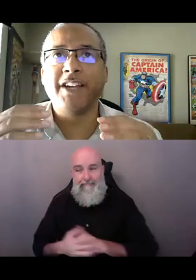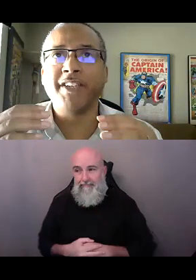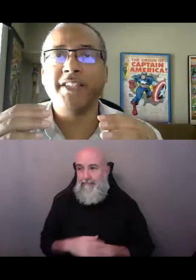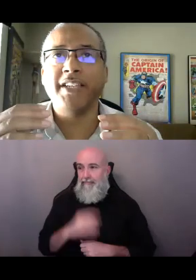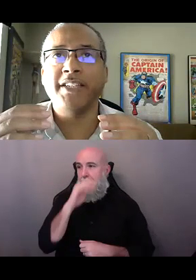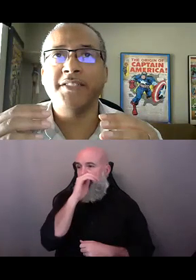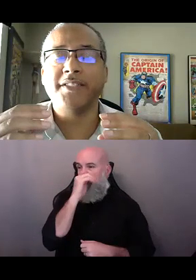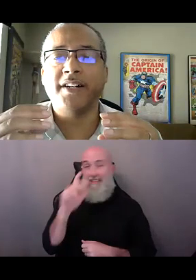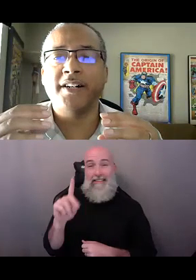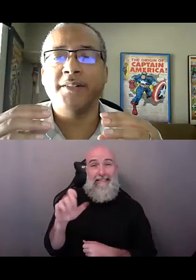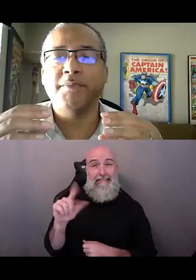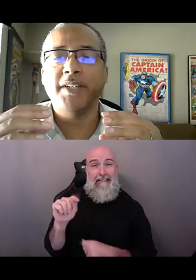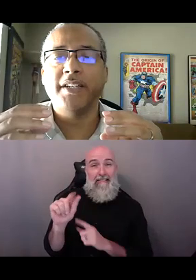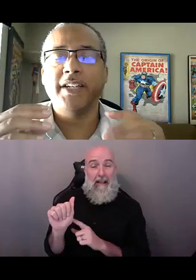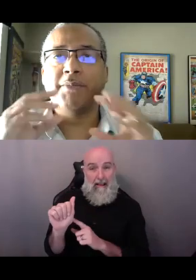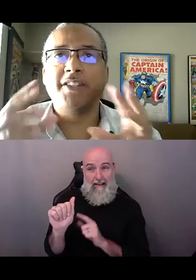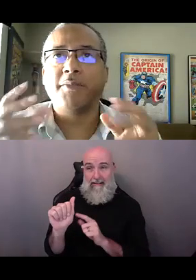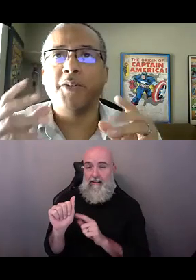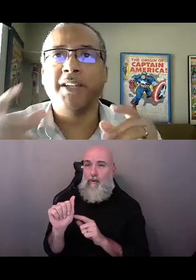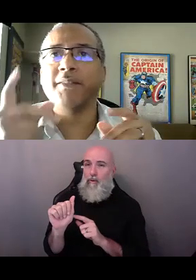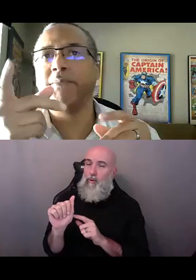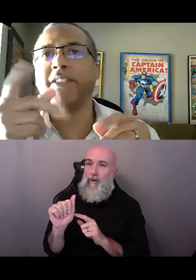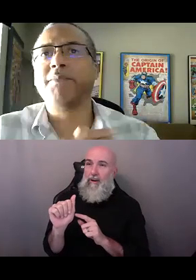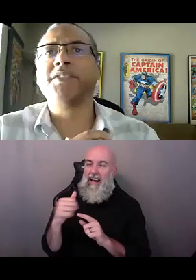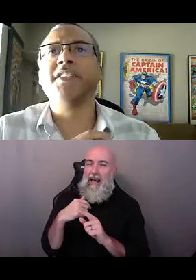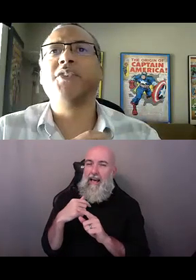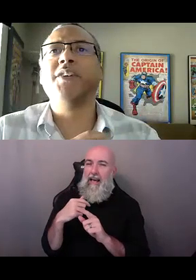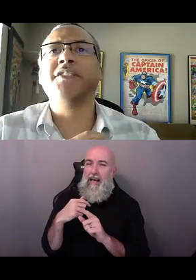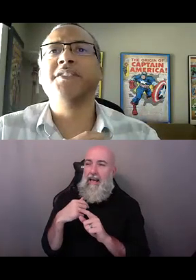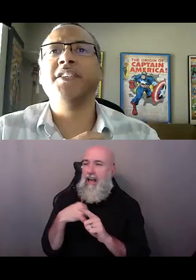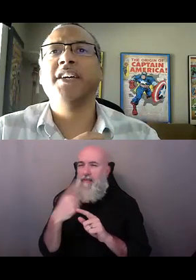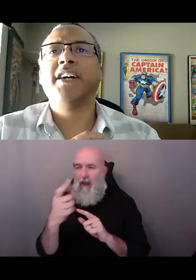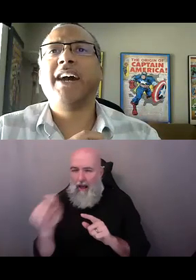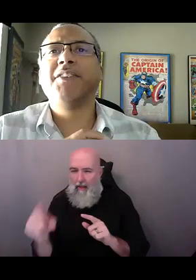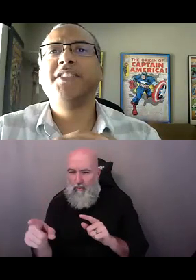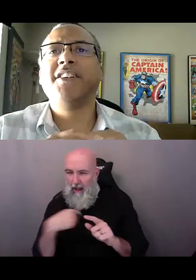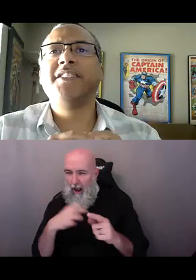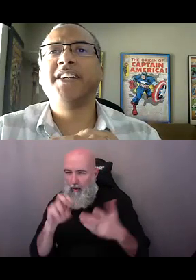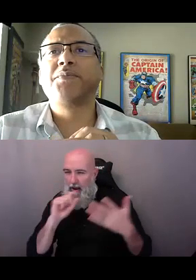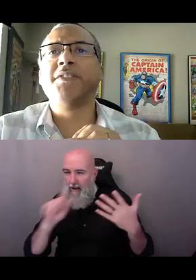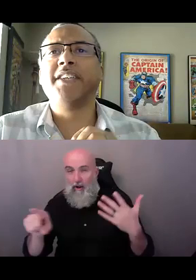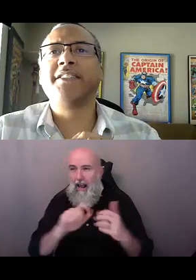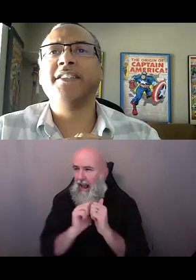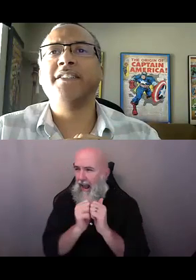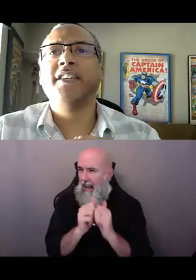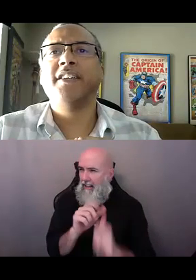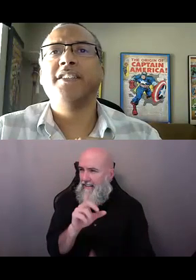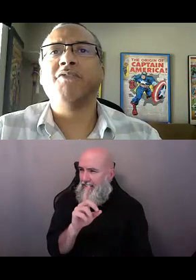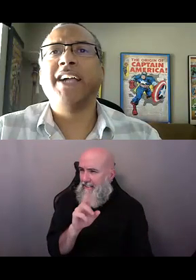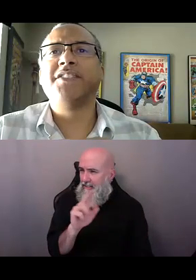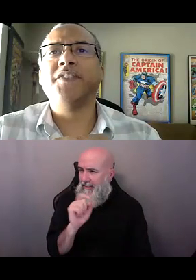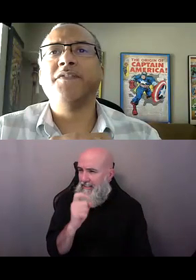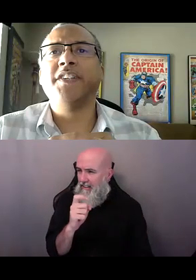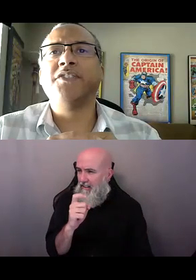Delta variant is, and I'm going to talk more about that. Let me jump. There's another question I see. How is DRTX protecting